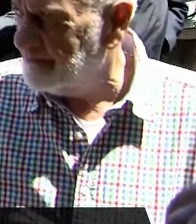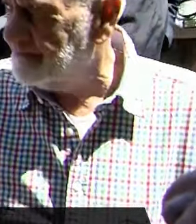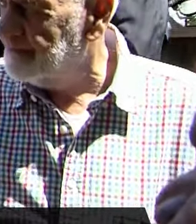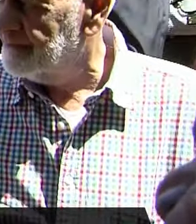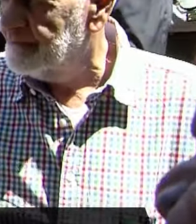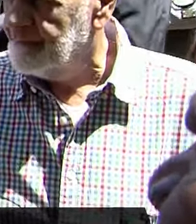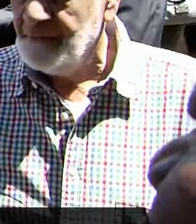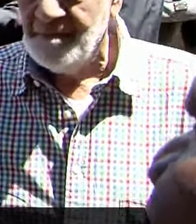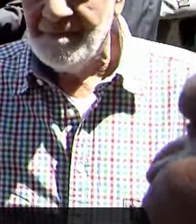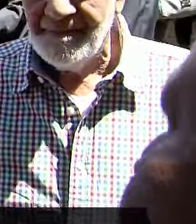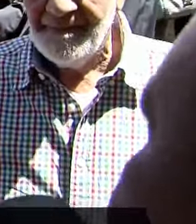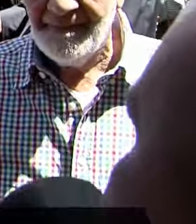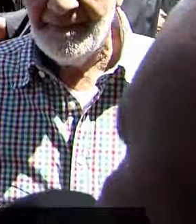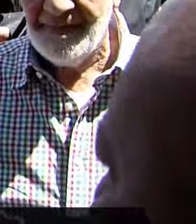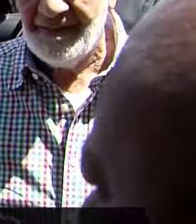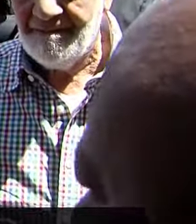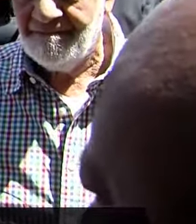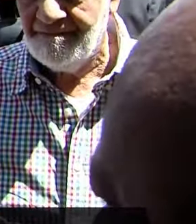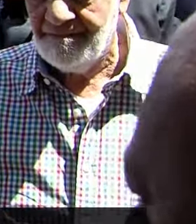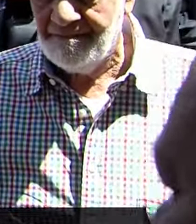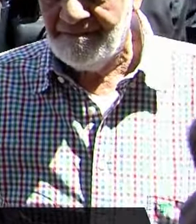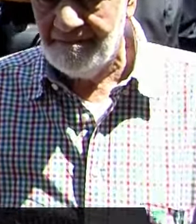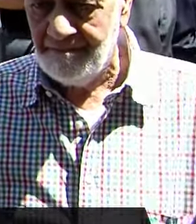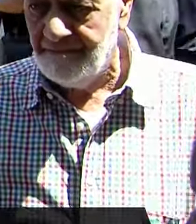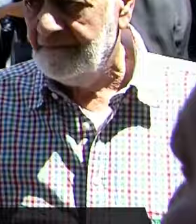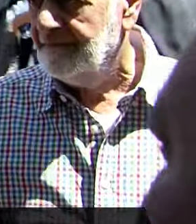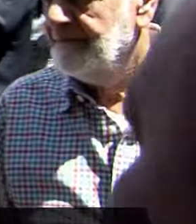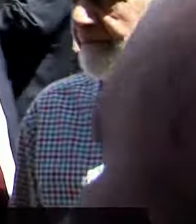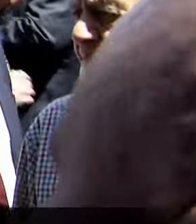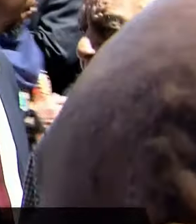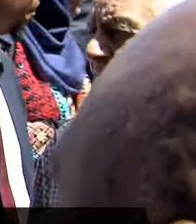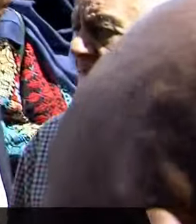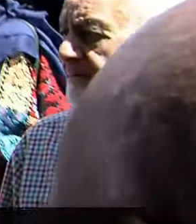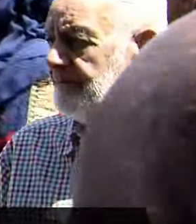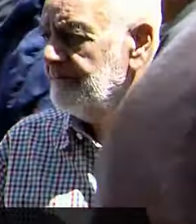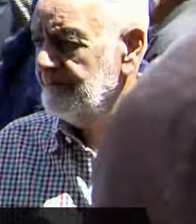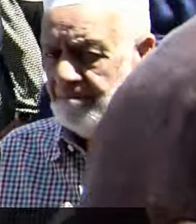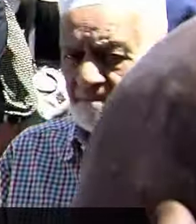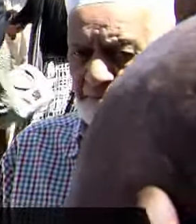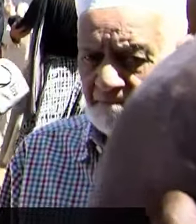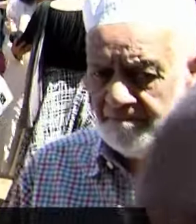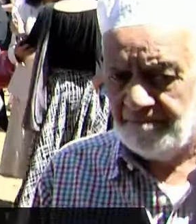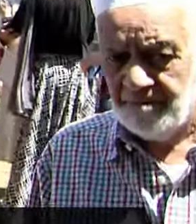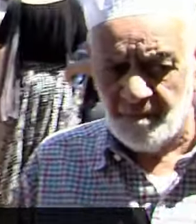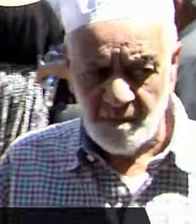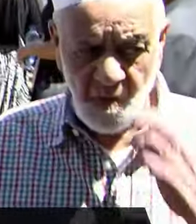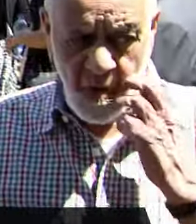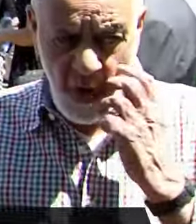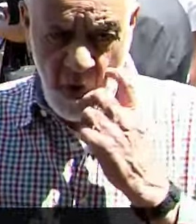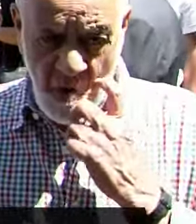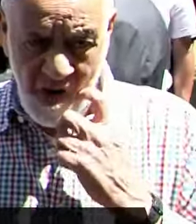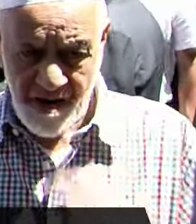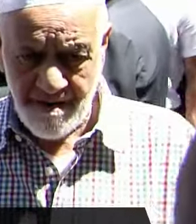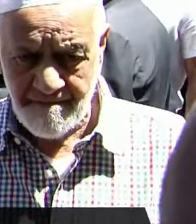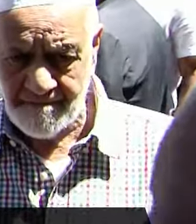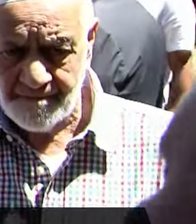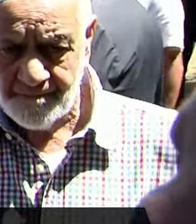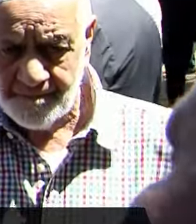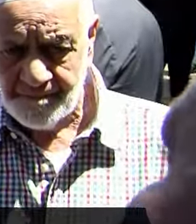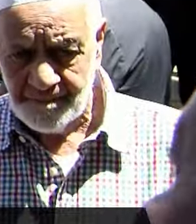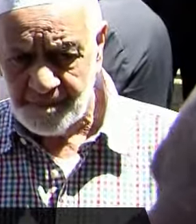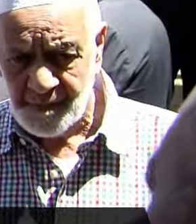being, yes. Mr. President, what does this mean? I mean, you seeing your comrades, people who are very